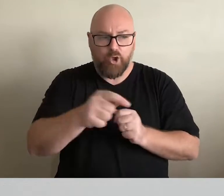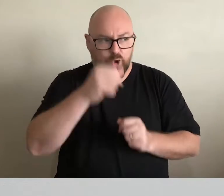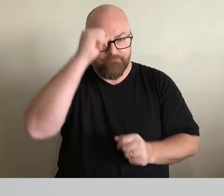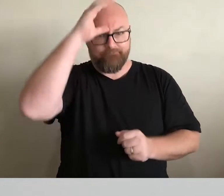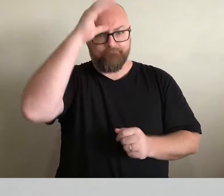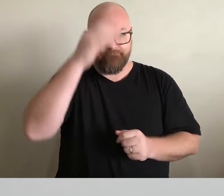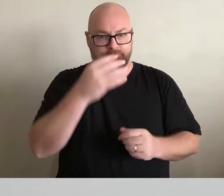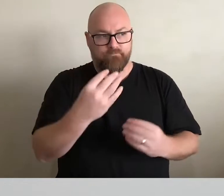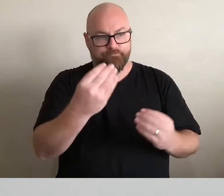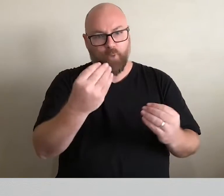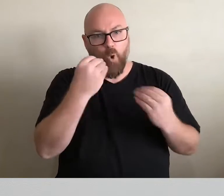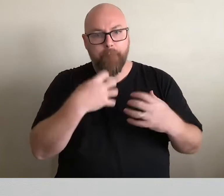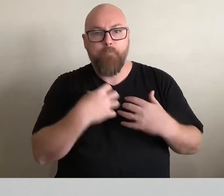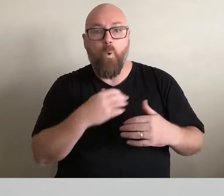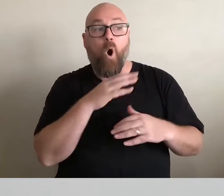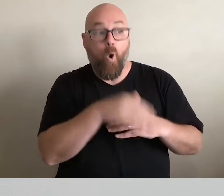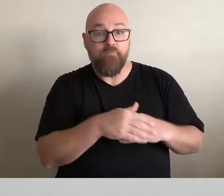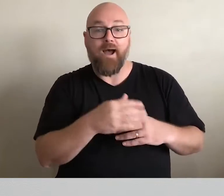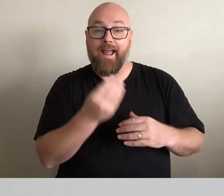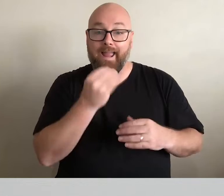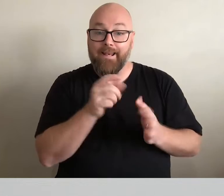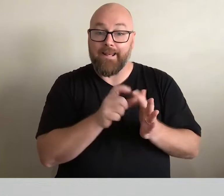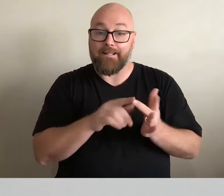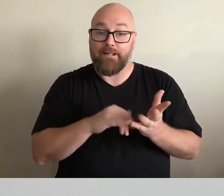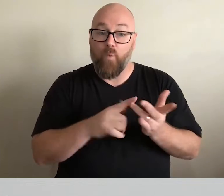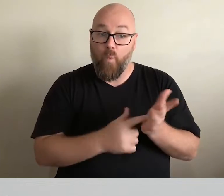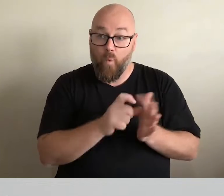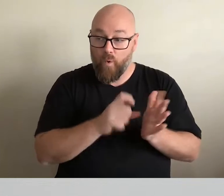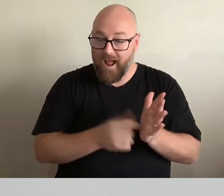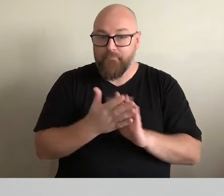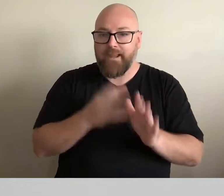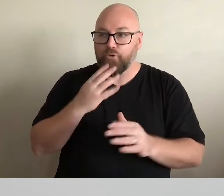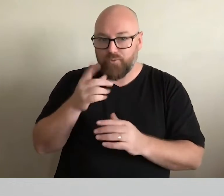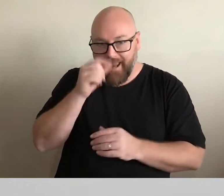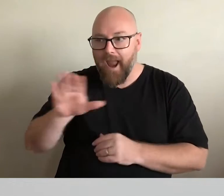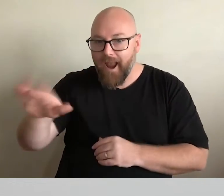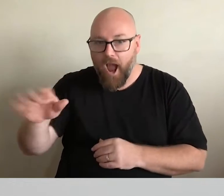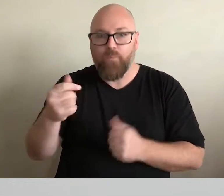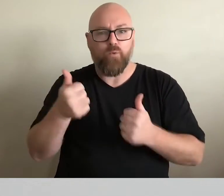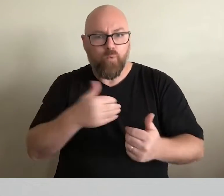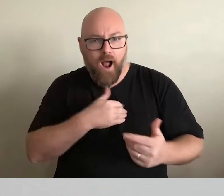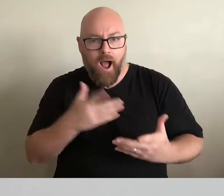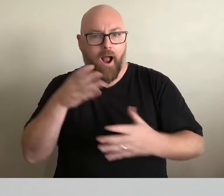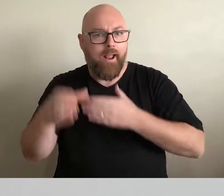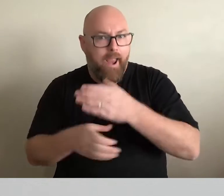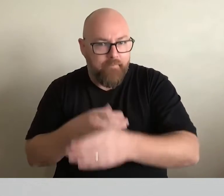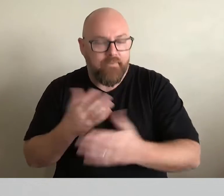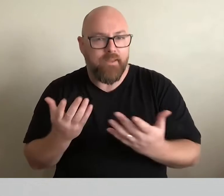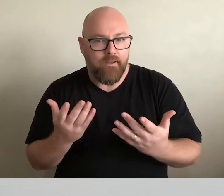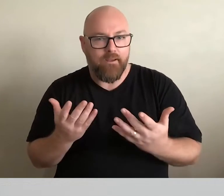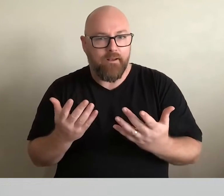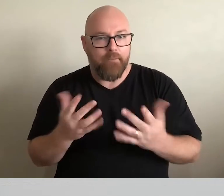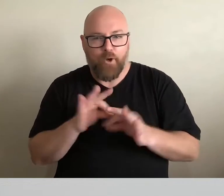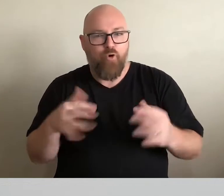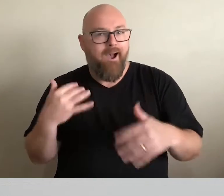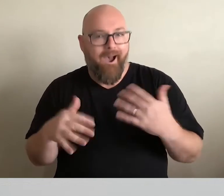and eating disorders might help you start those conversations with compassion and empathy and avoid harmful language or